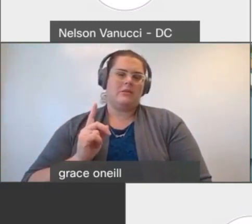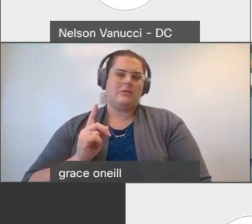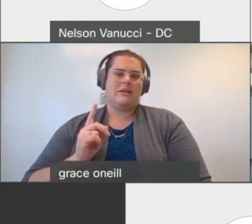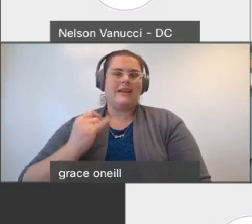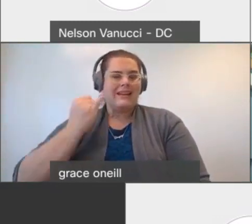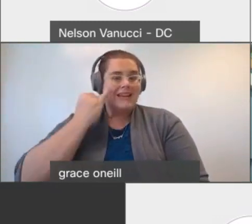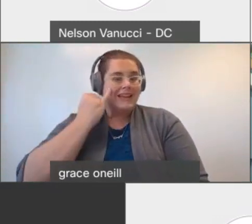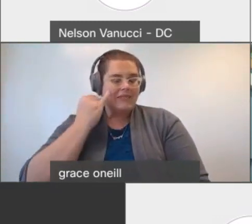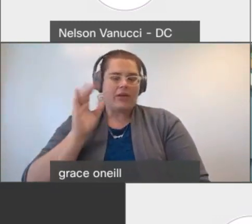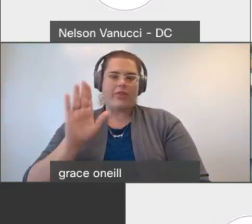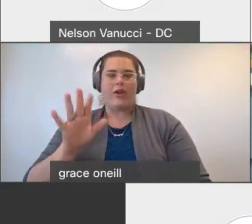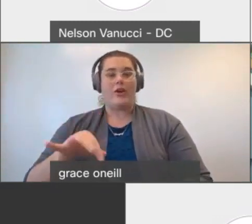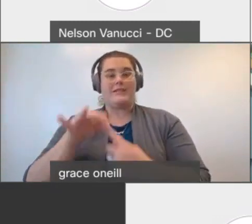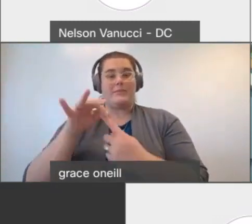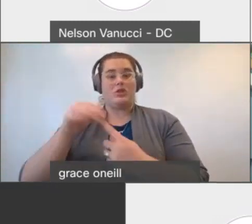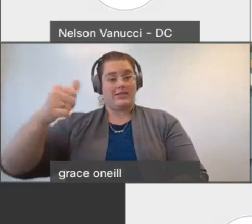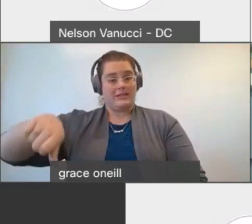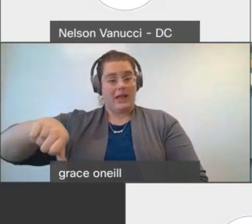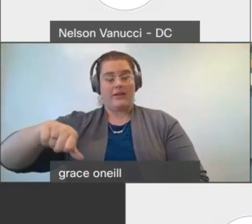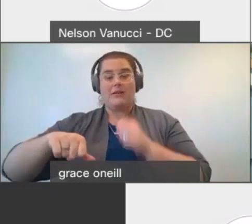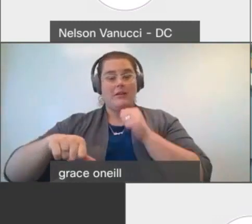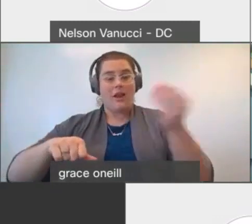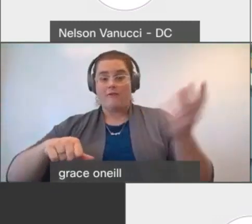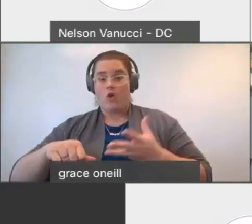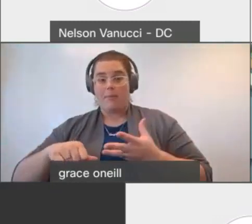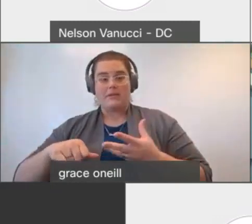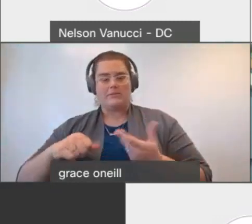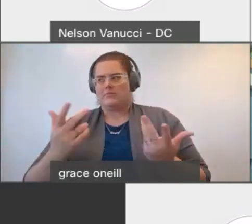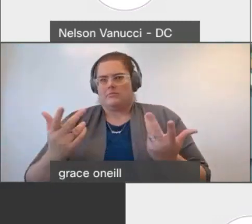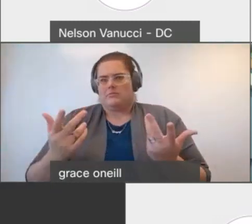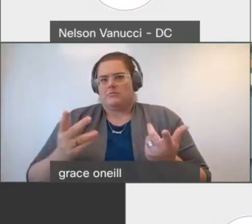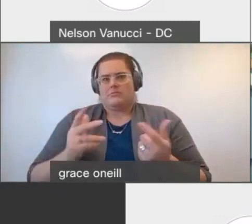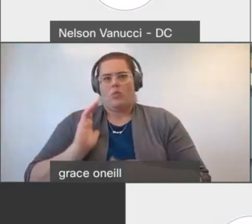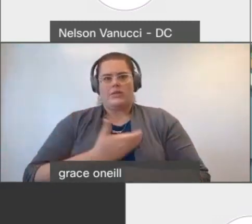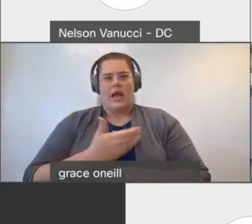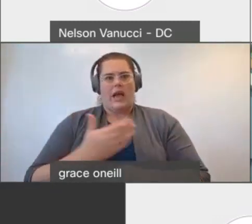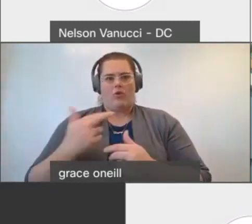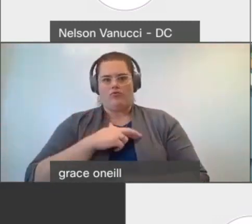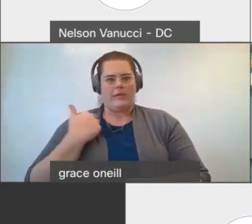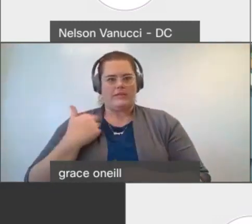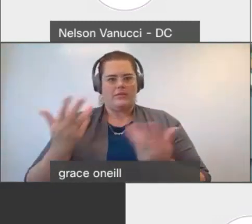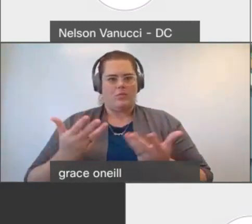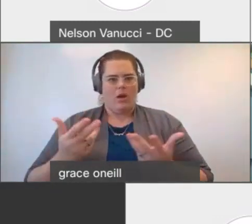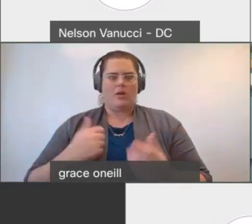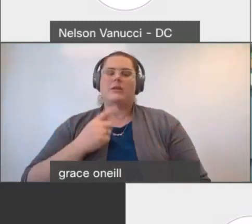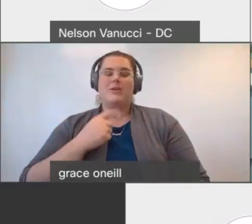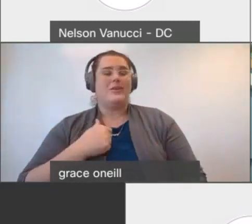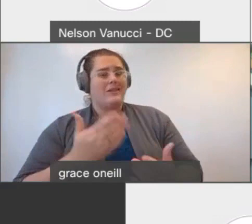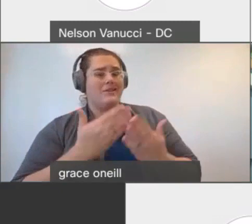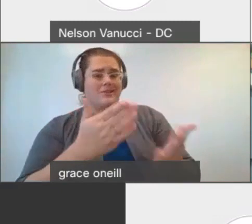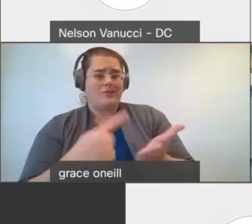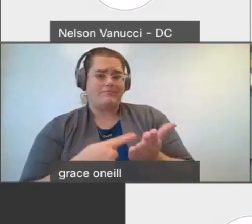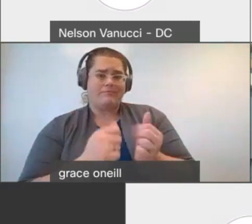us of this and they are still working, what is our liability? I would suggest that you speak with your own attorney about